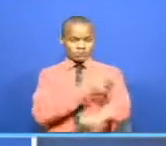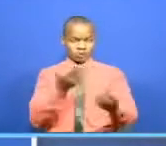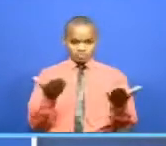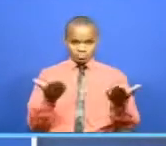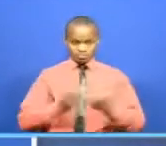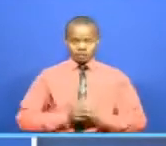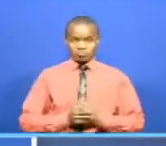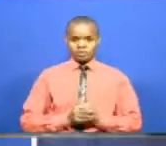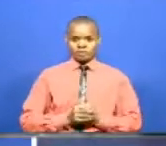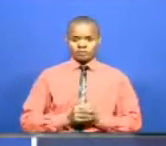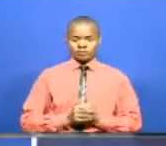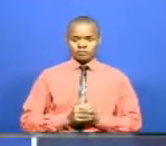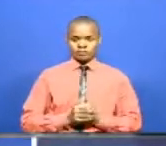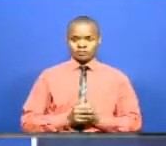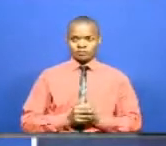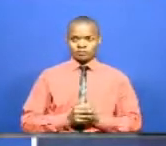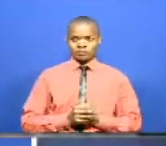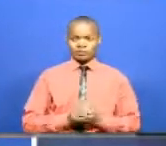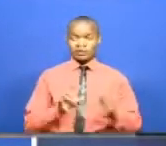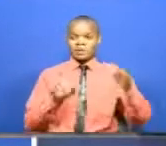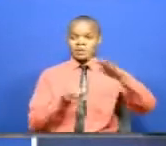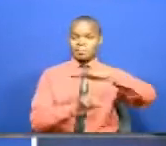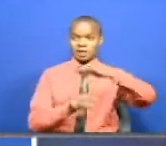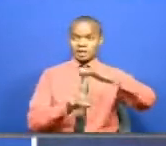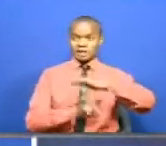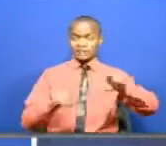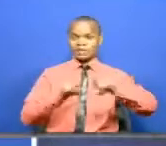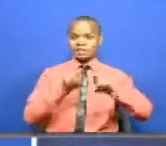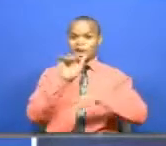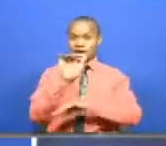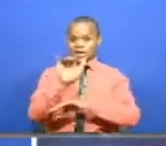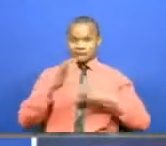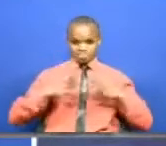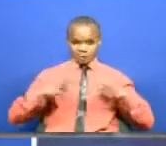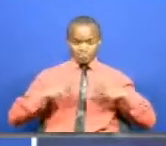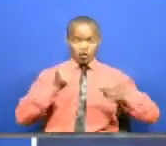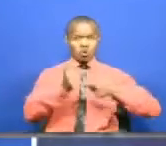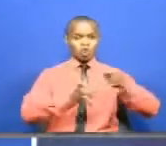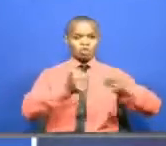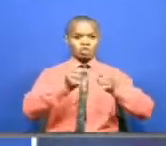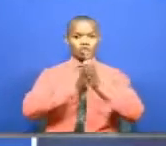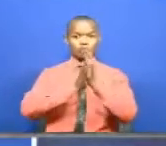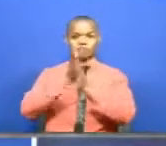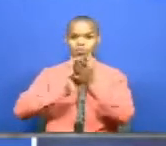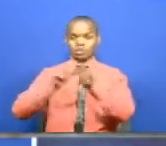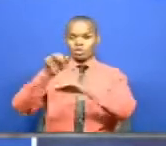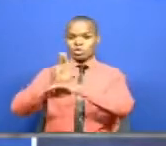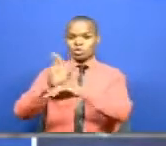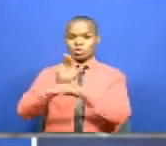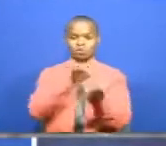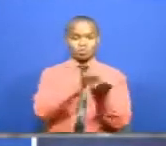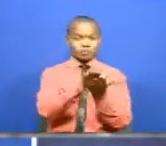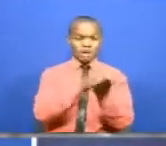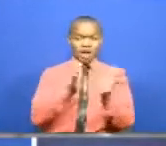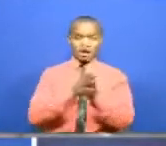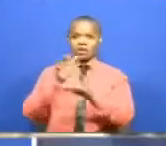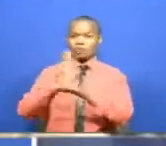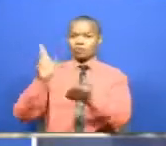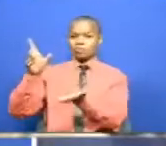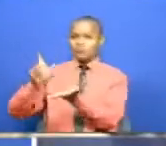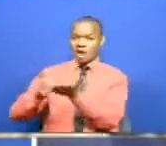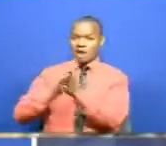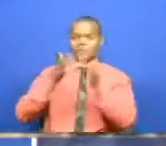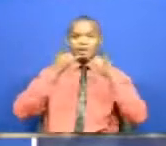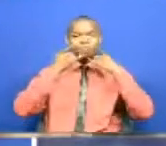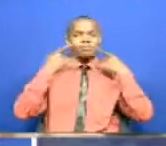they were receiving care. Wizara hiyo imetoa wito kwa Wakenya kuendelea kunawa mikono, kutumia vitakasa mikono, kuvalia barakoa